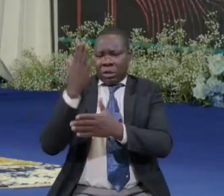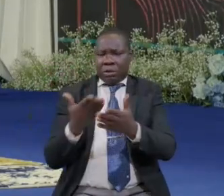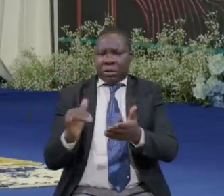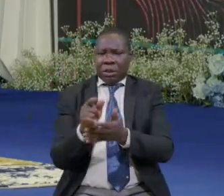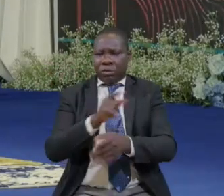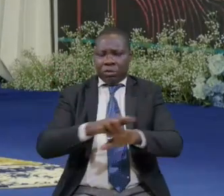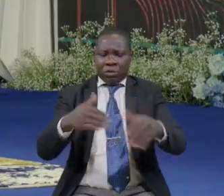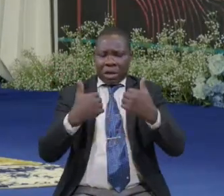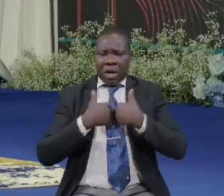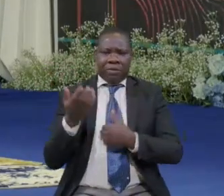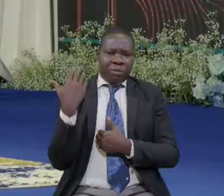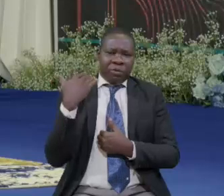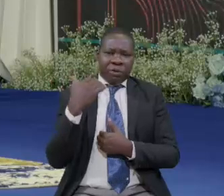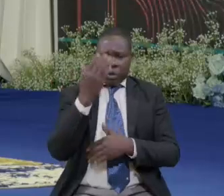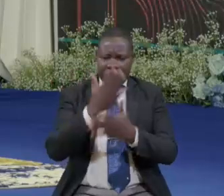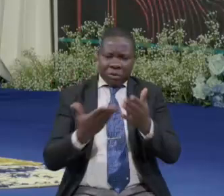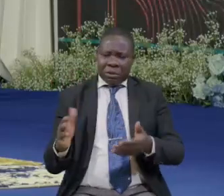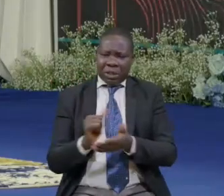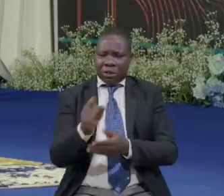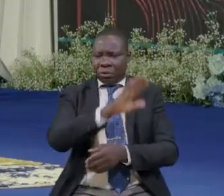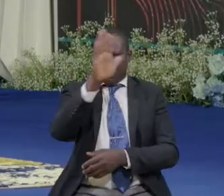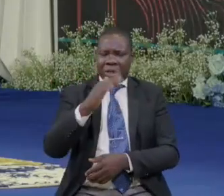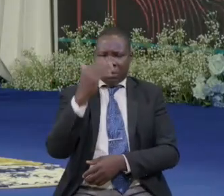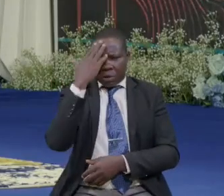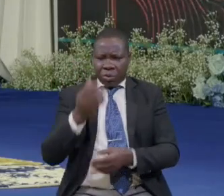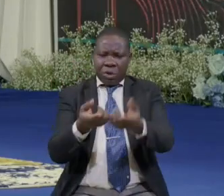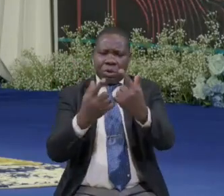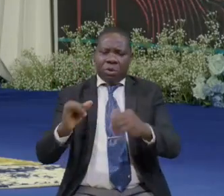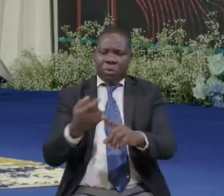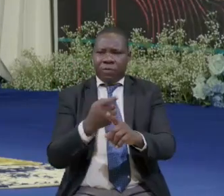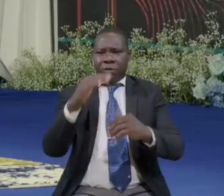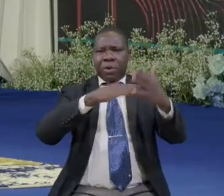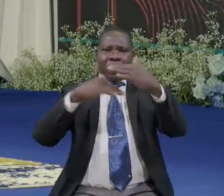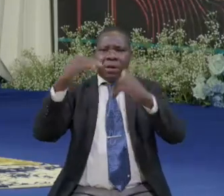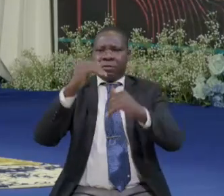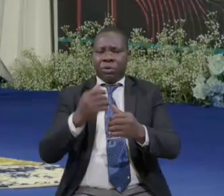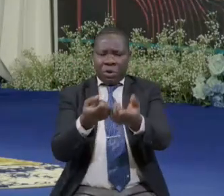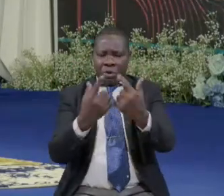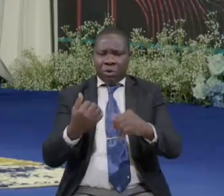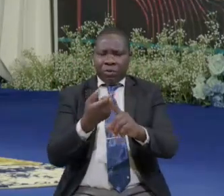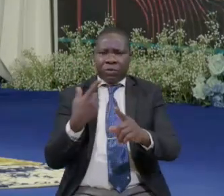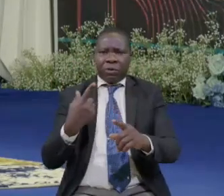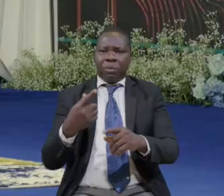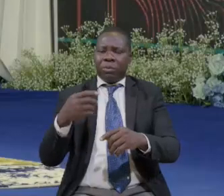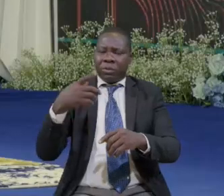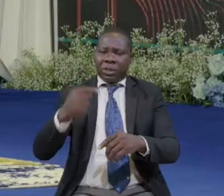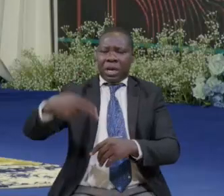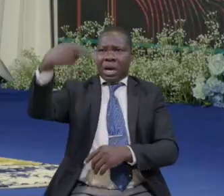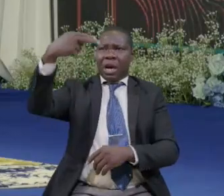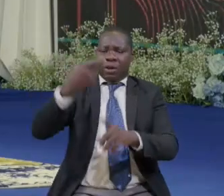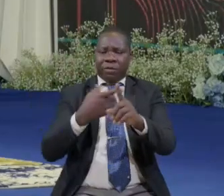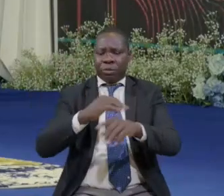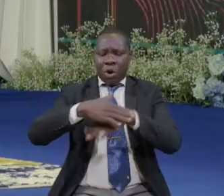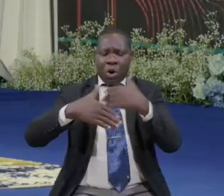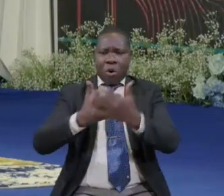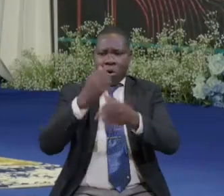you have never known, coming from heaven, coming from the hand of the Almighty God. And he says he will